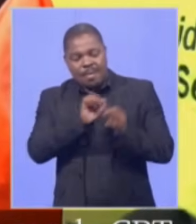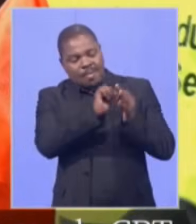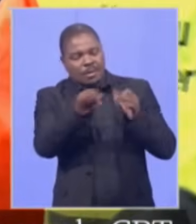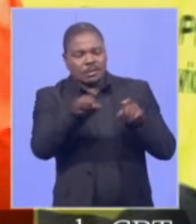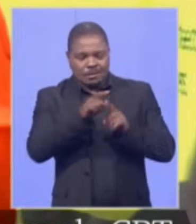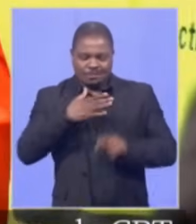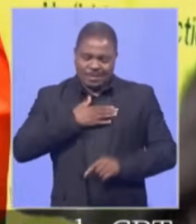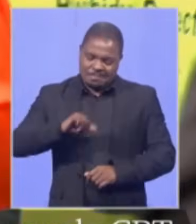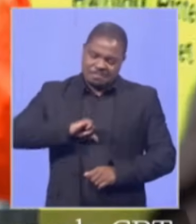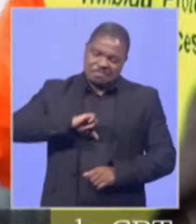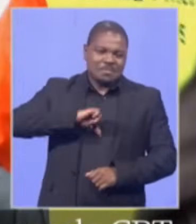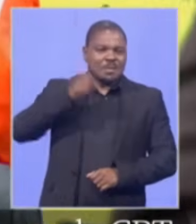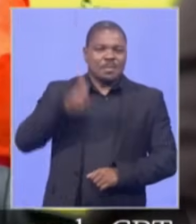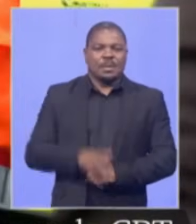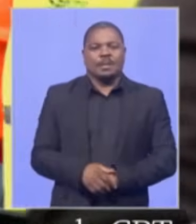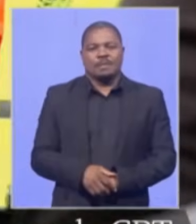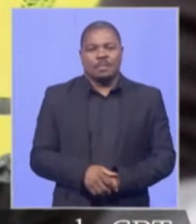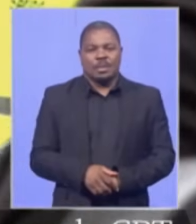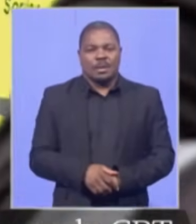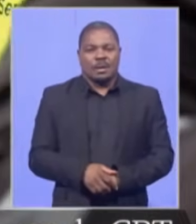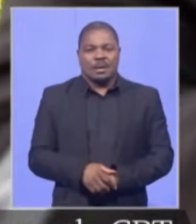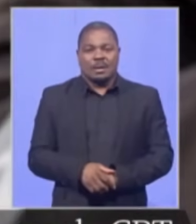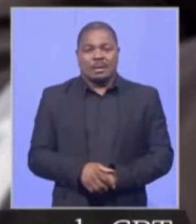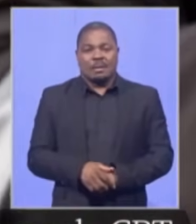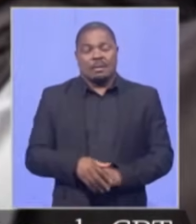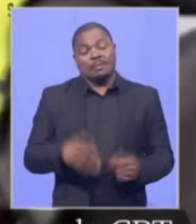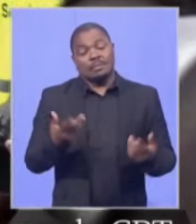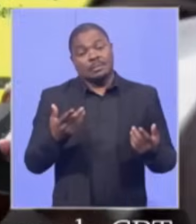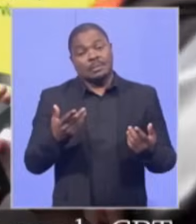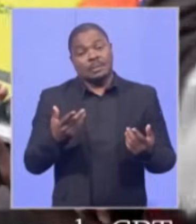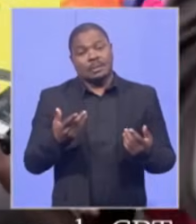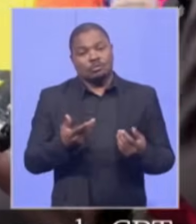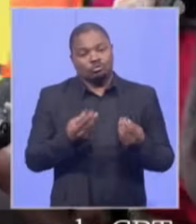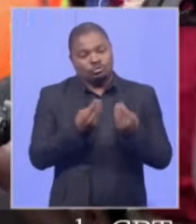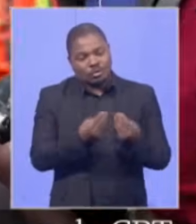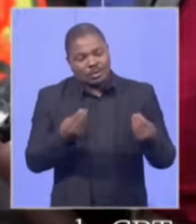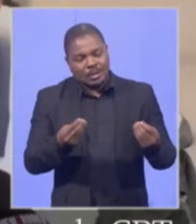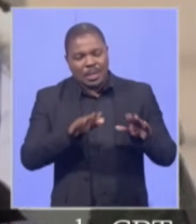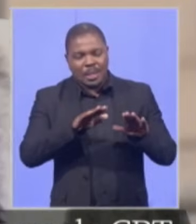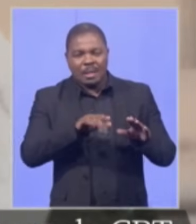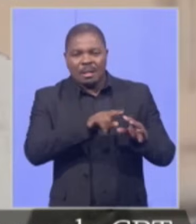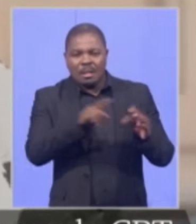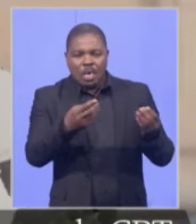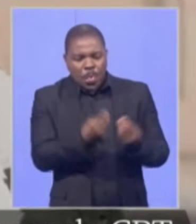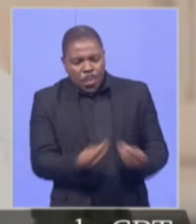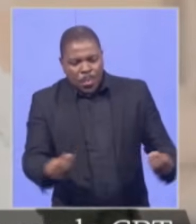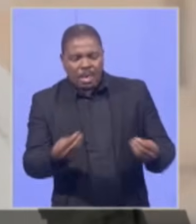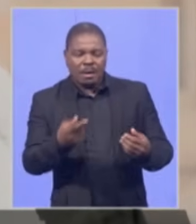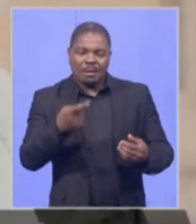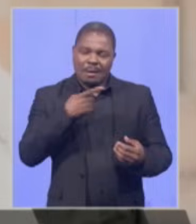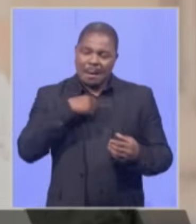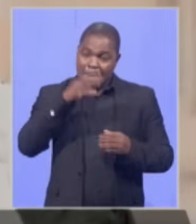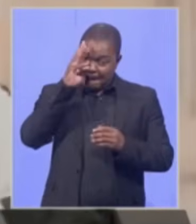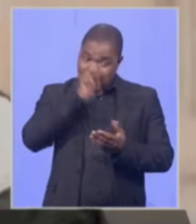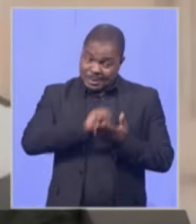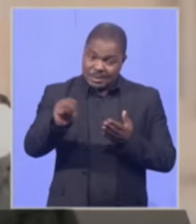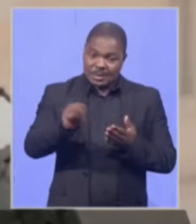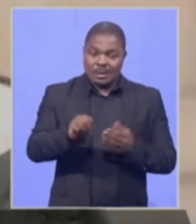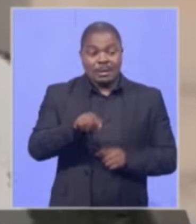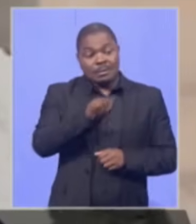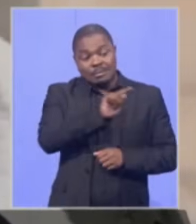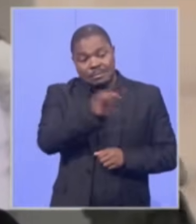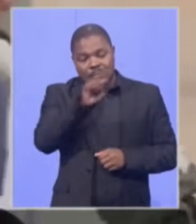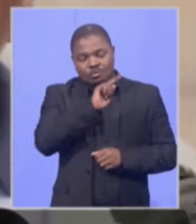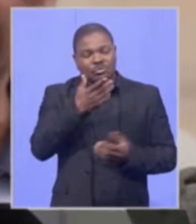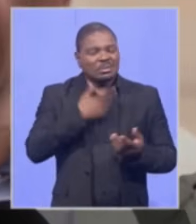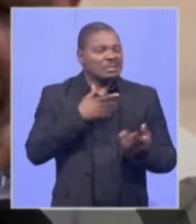sefega. Especially the young children, that is the message to them that they must stay away from the